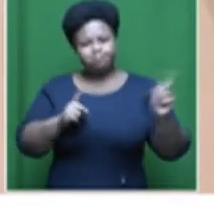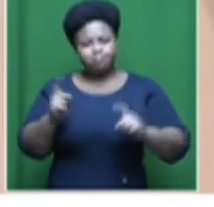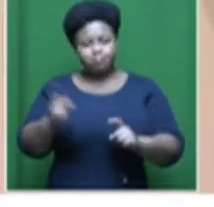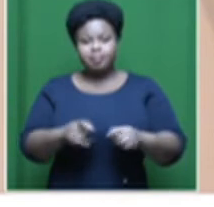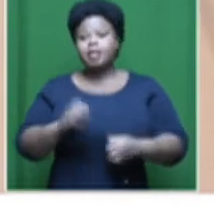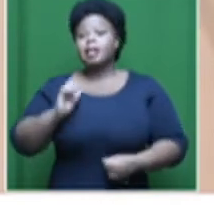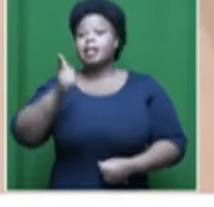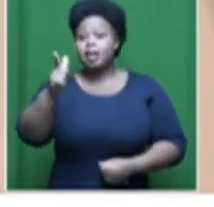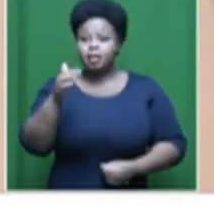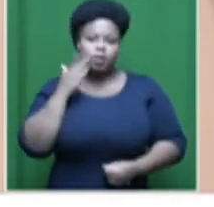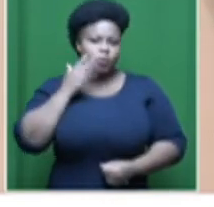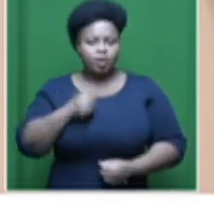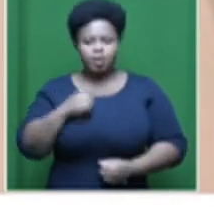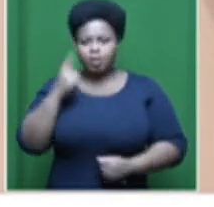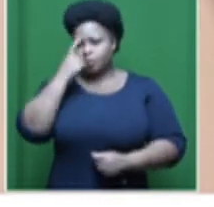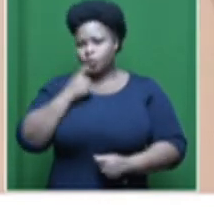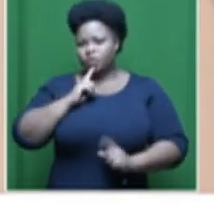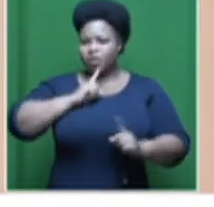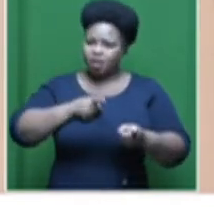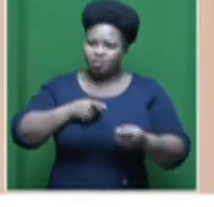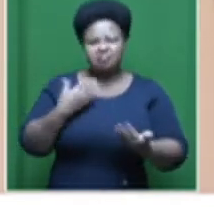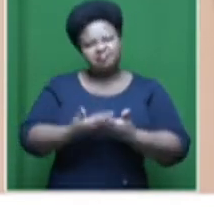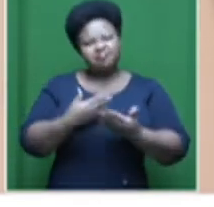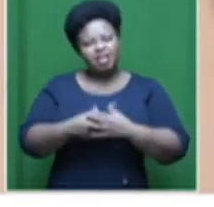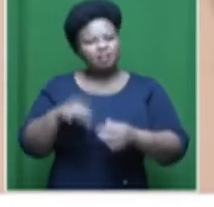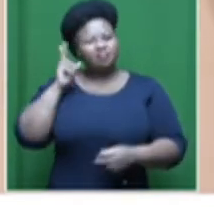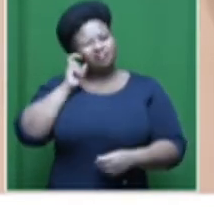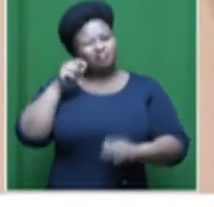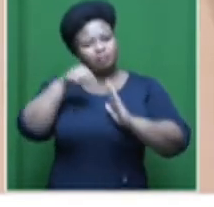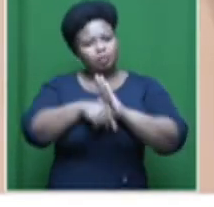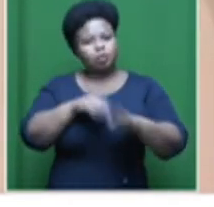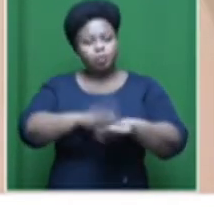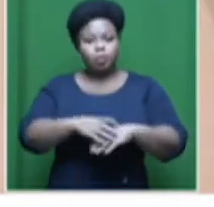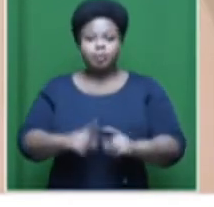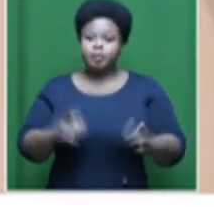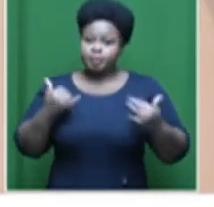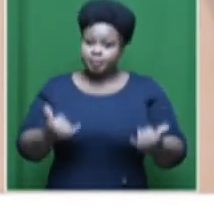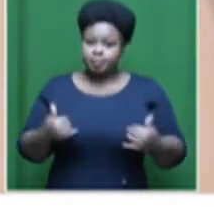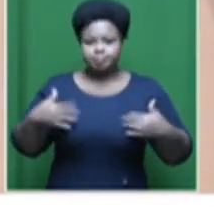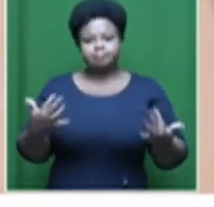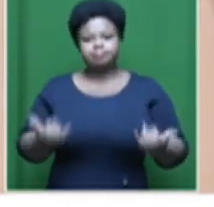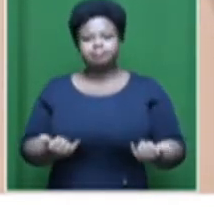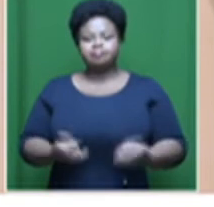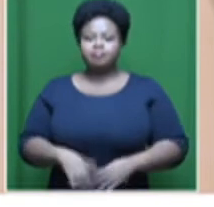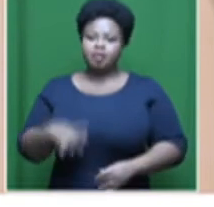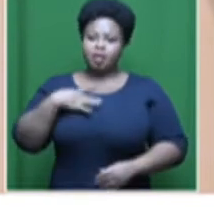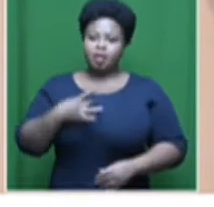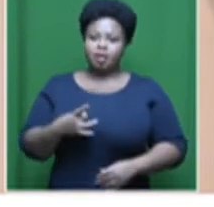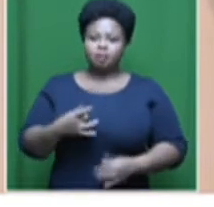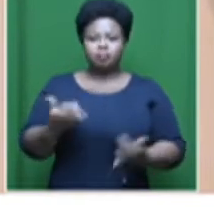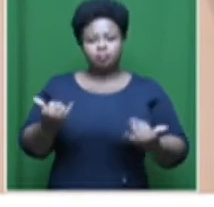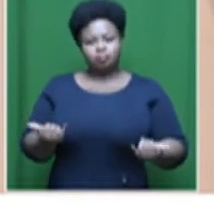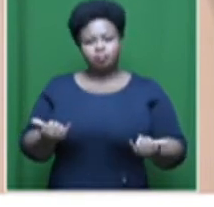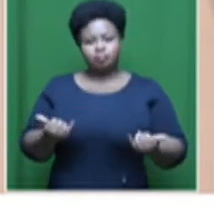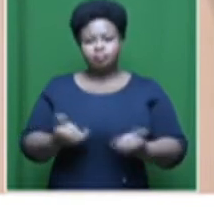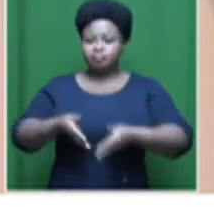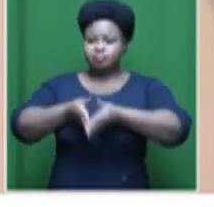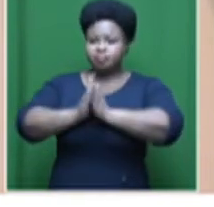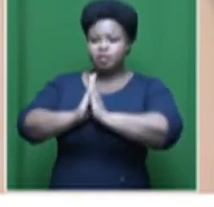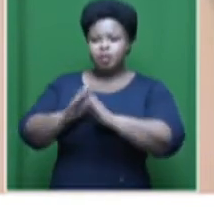answer session, we may be able to also hear from them. But without much further ado, I would very much like to ask